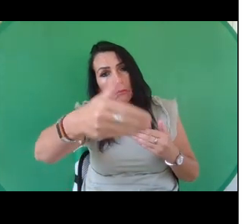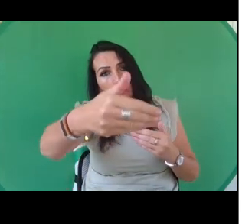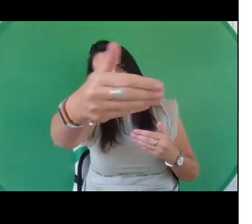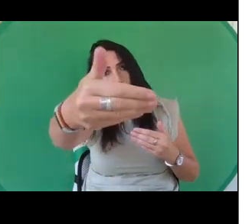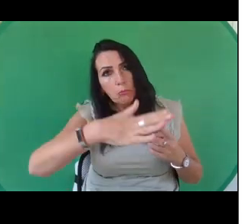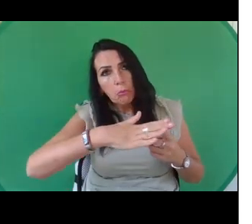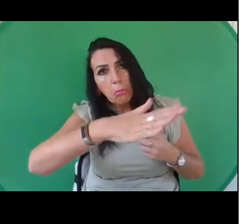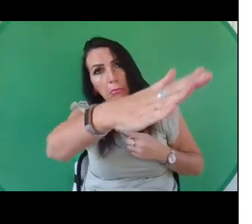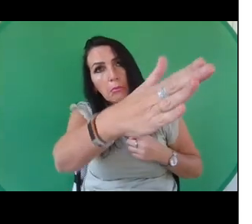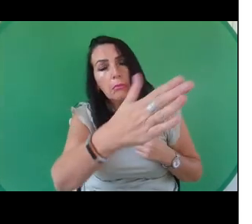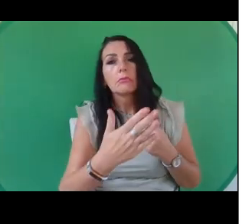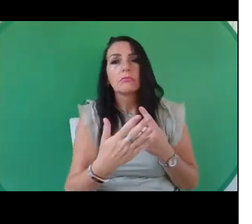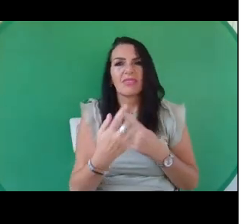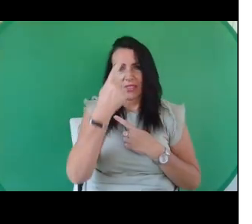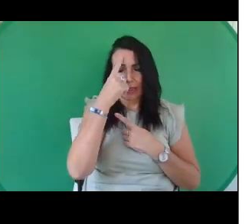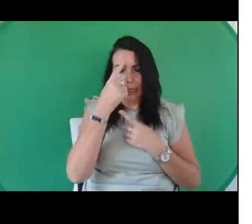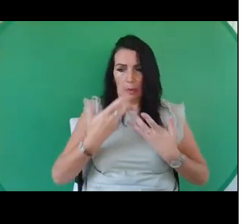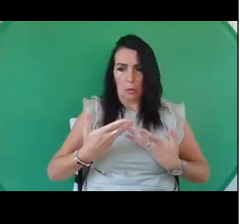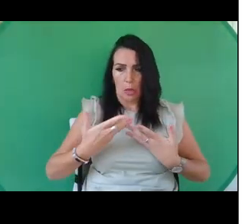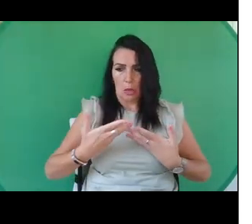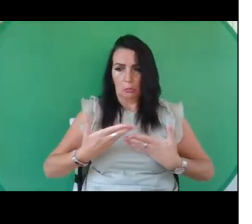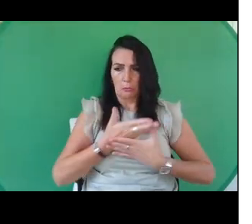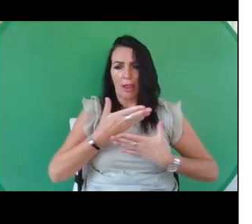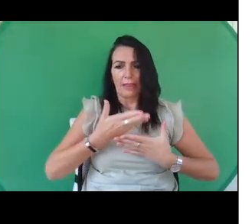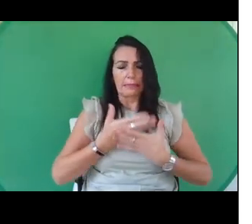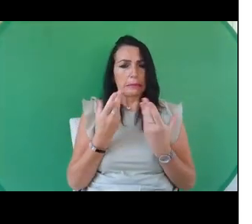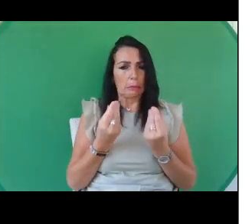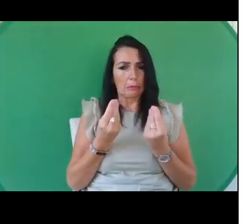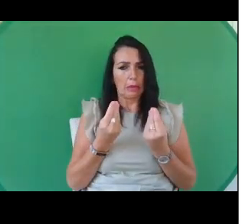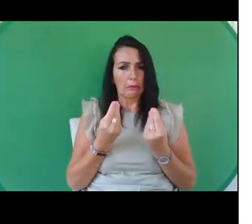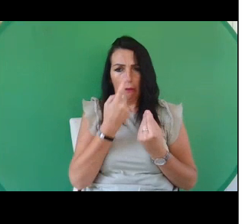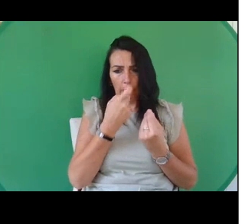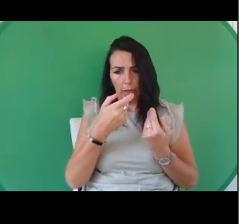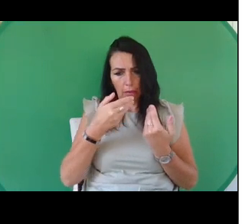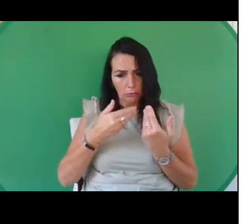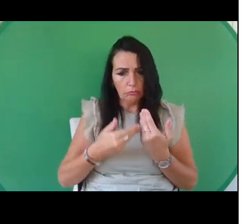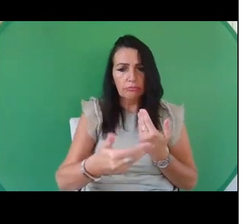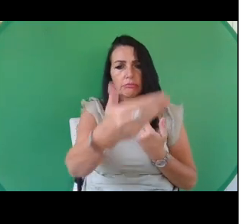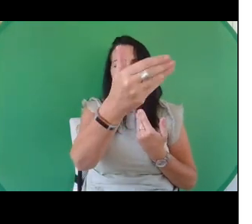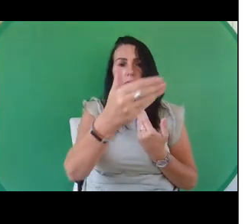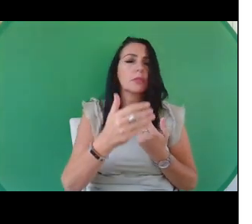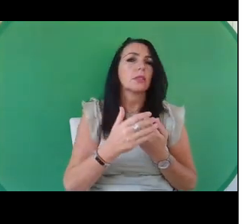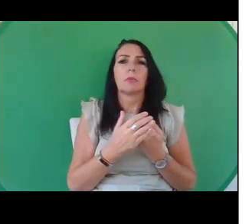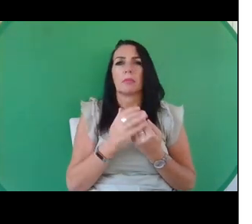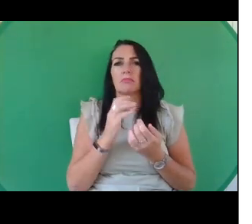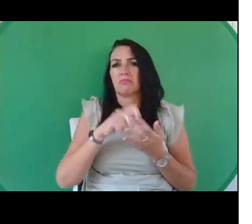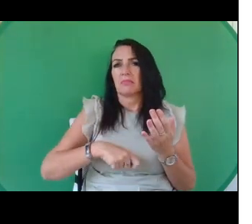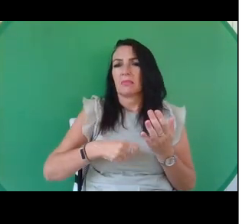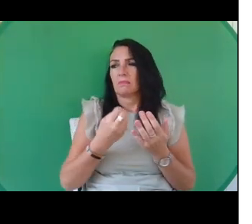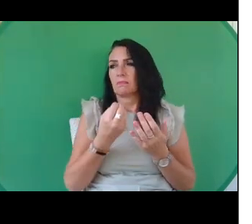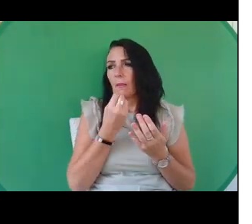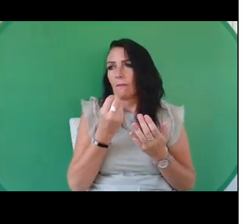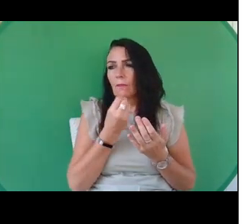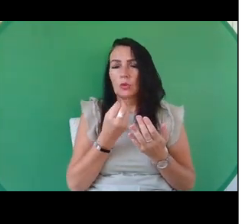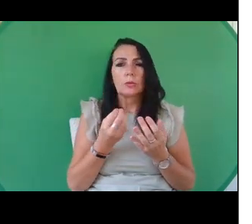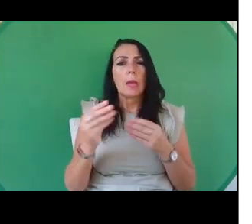So think about a practice in your life and whether it's sustainable. Perhaps it's buying groceries wrapped in single-use